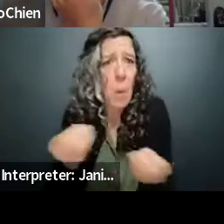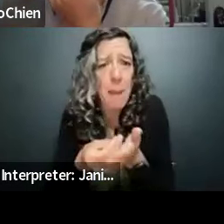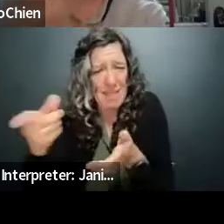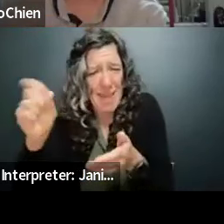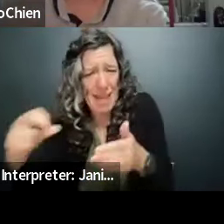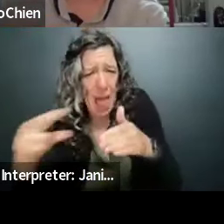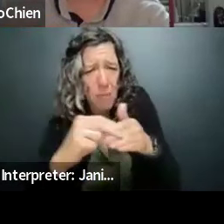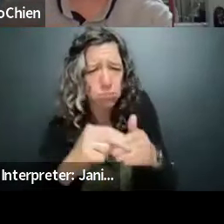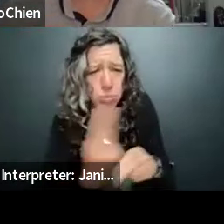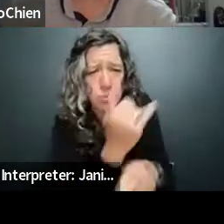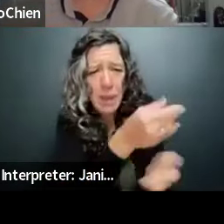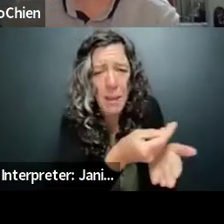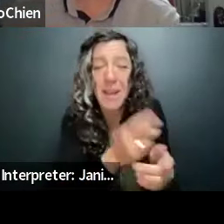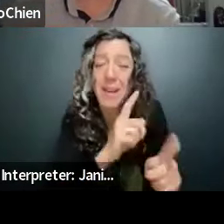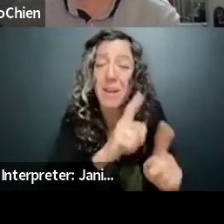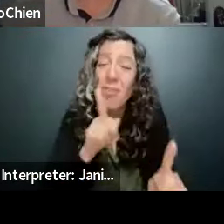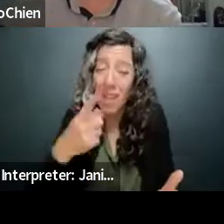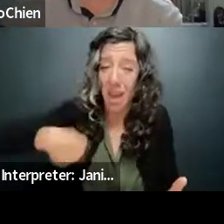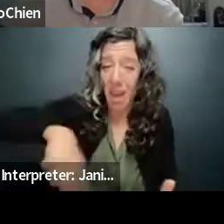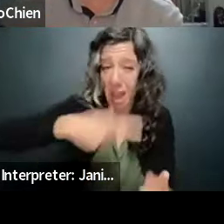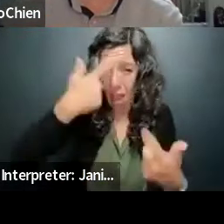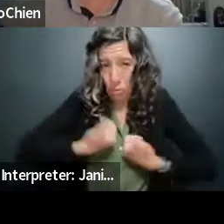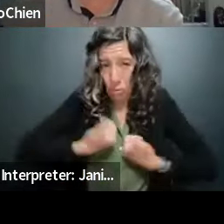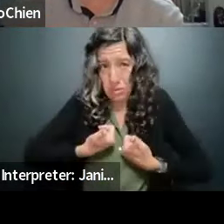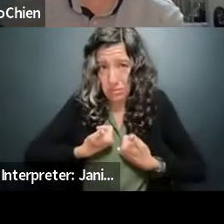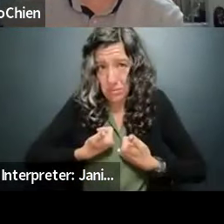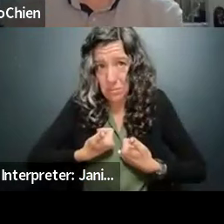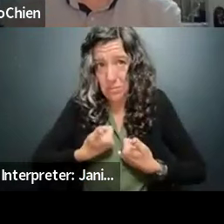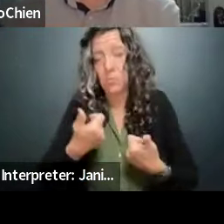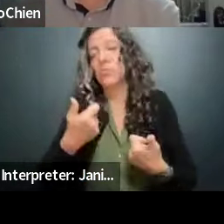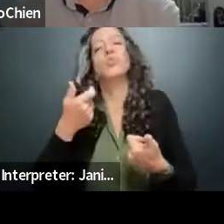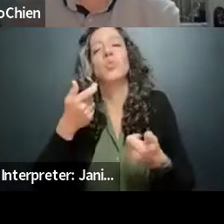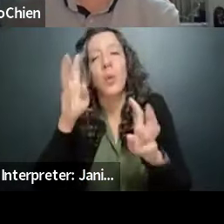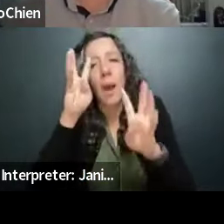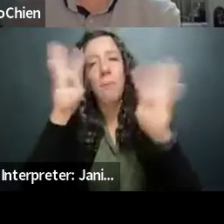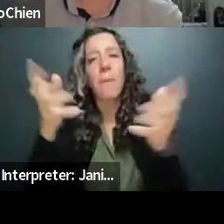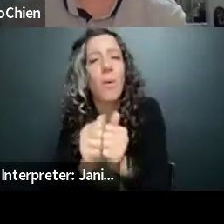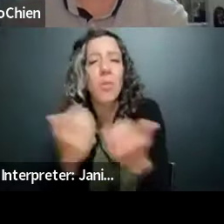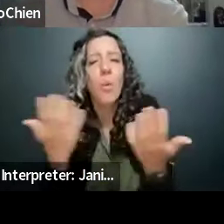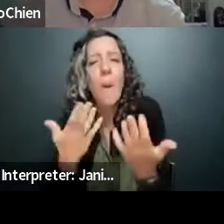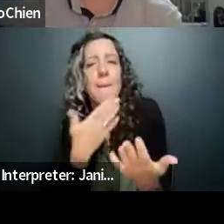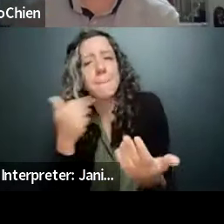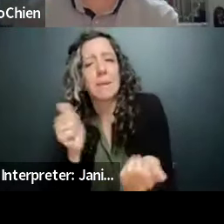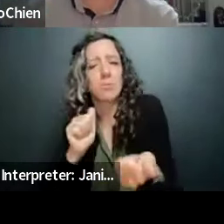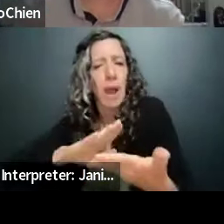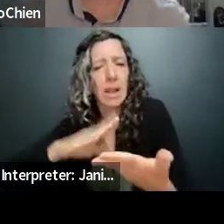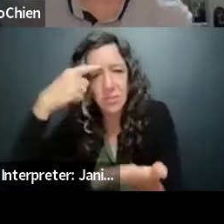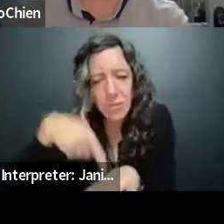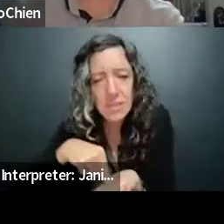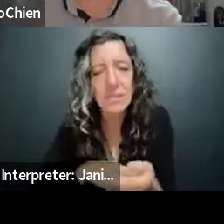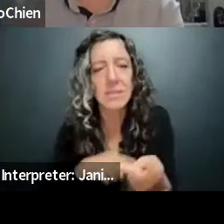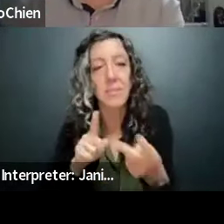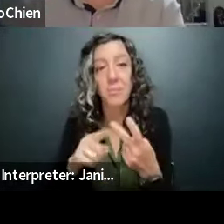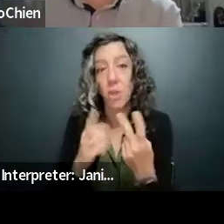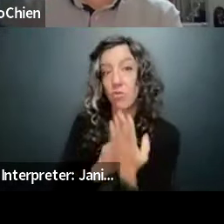it's up to us like to first come up with the best practices, recommend